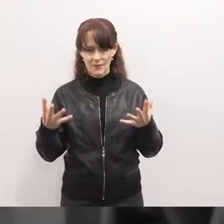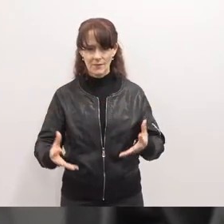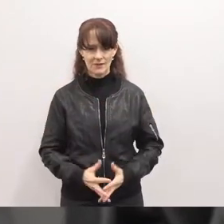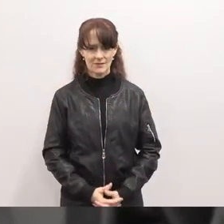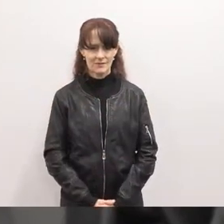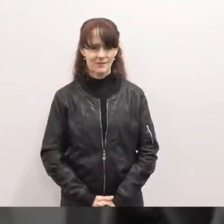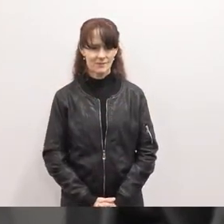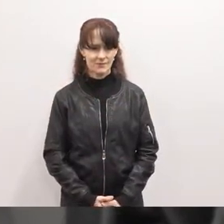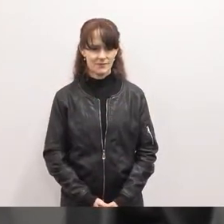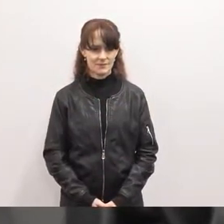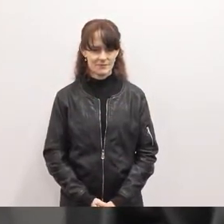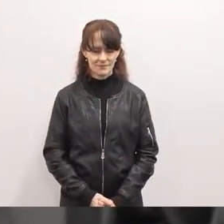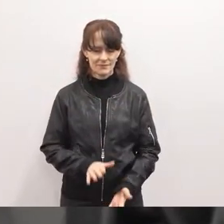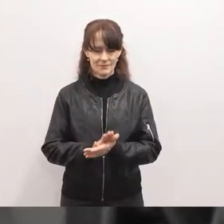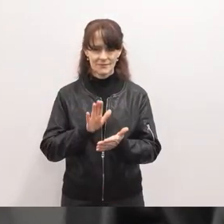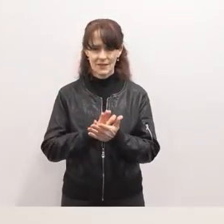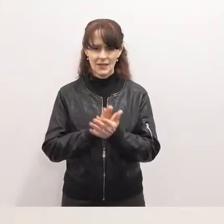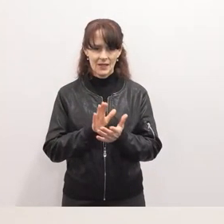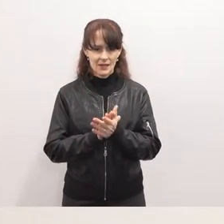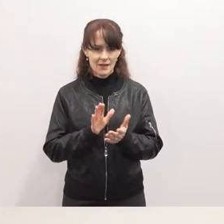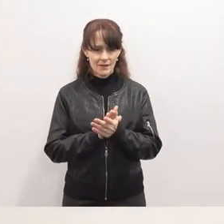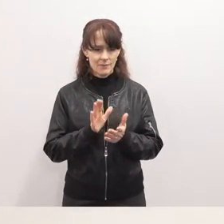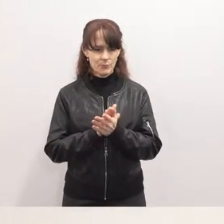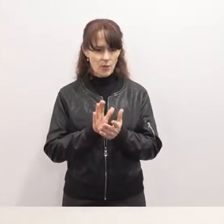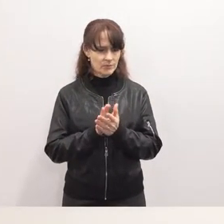much. Thank you, Shana.